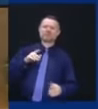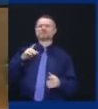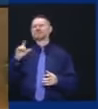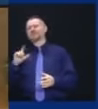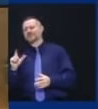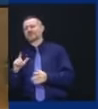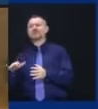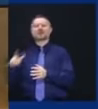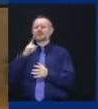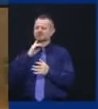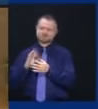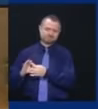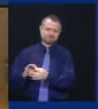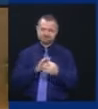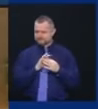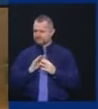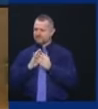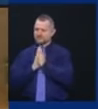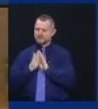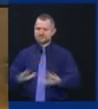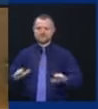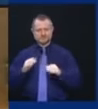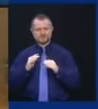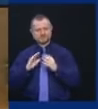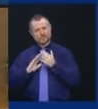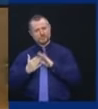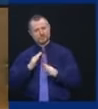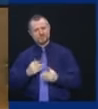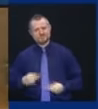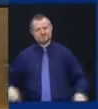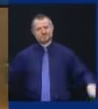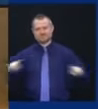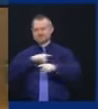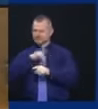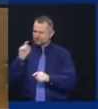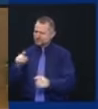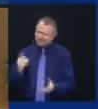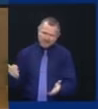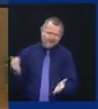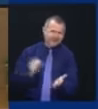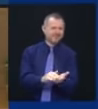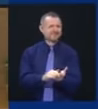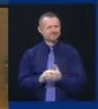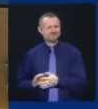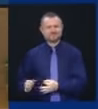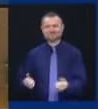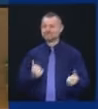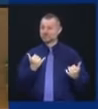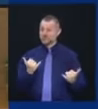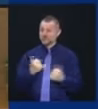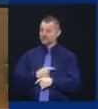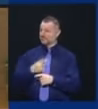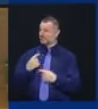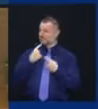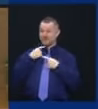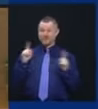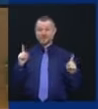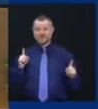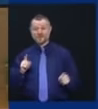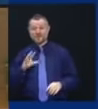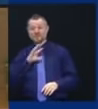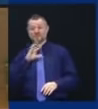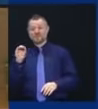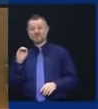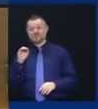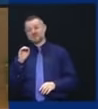peace to our shared community. We must do that again. And now, with today's announcement, 50 people